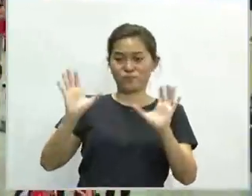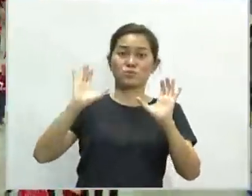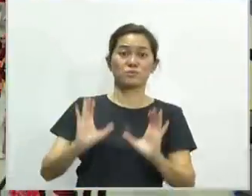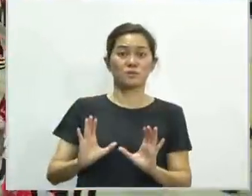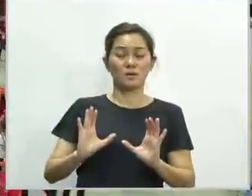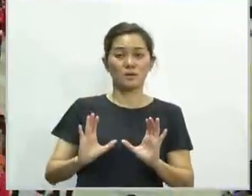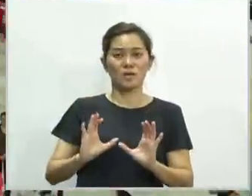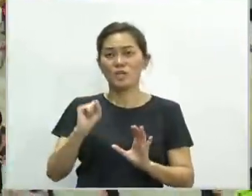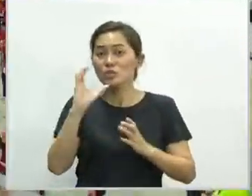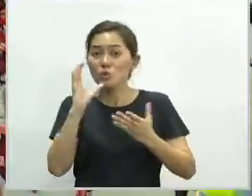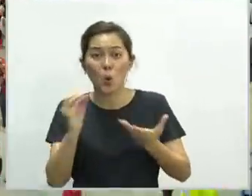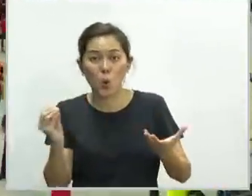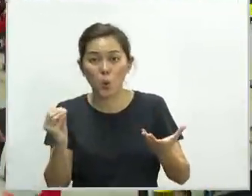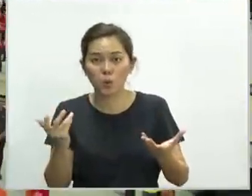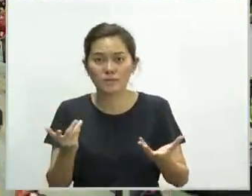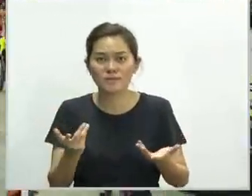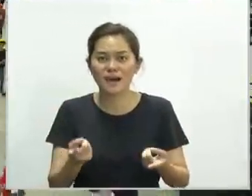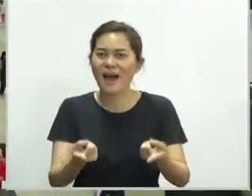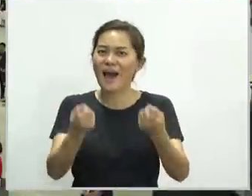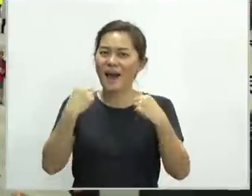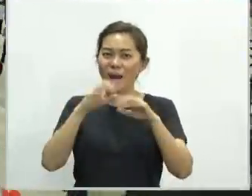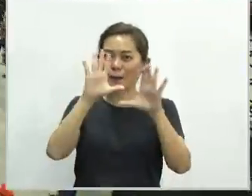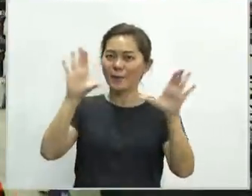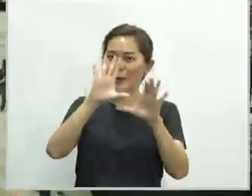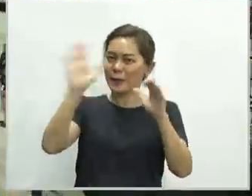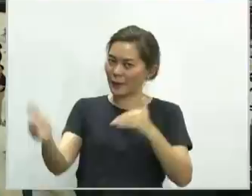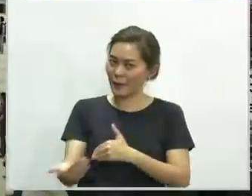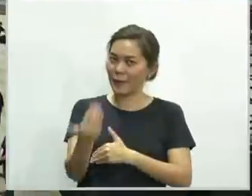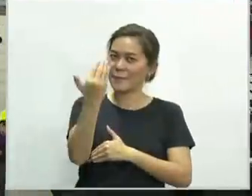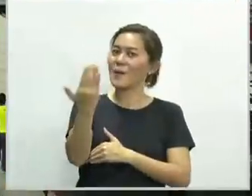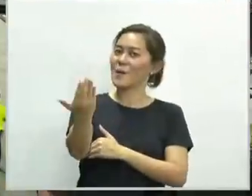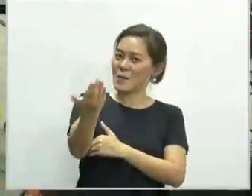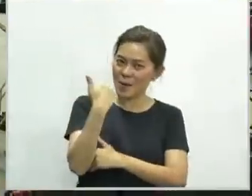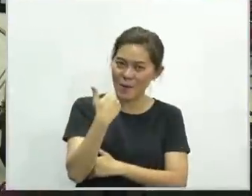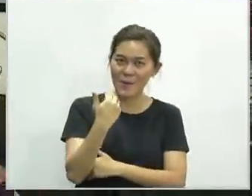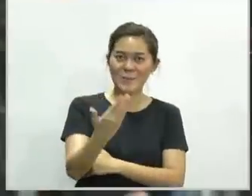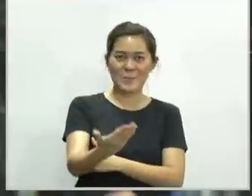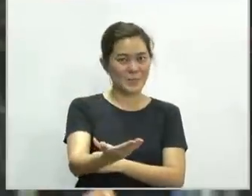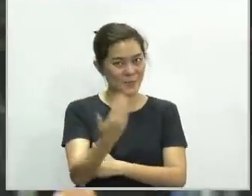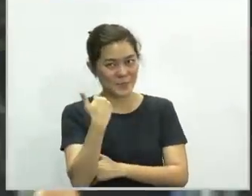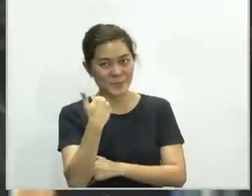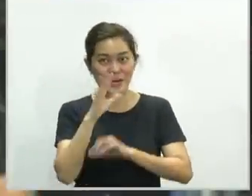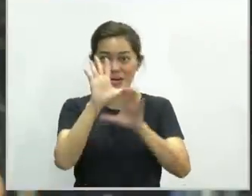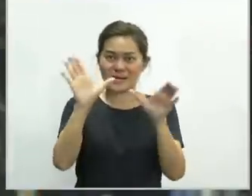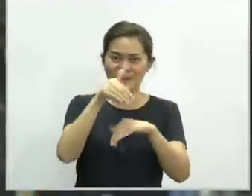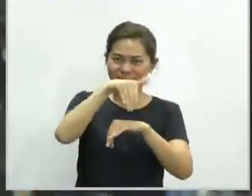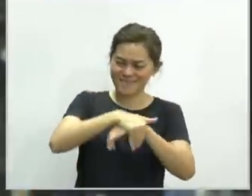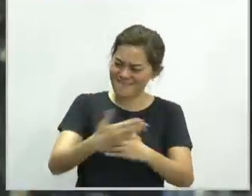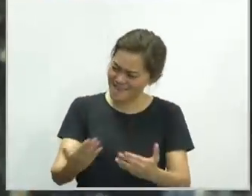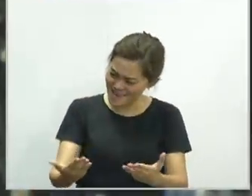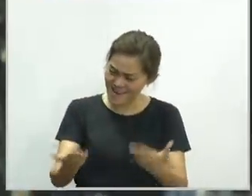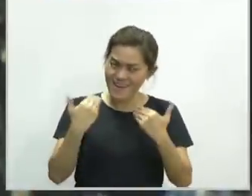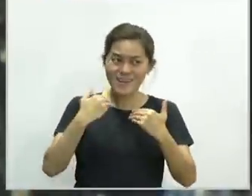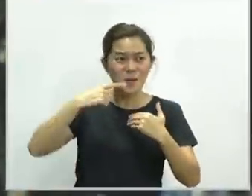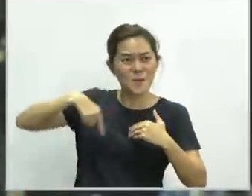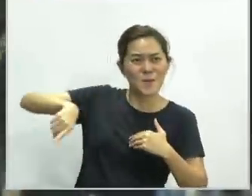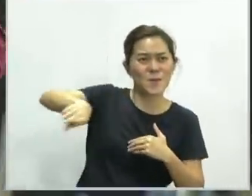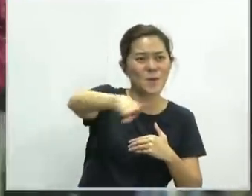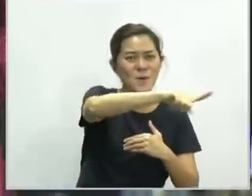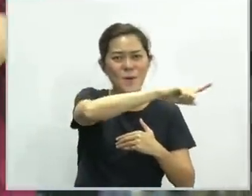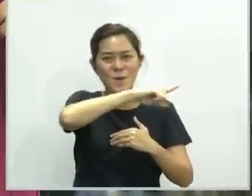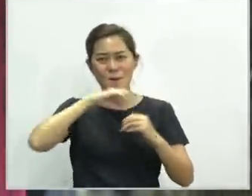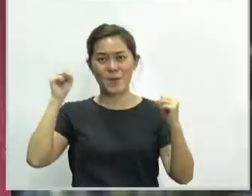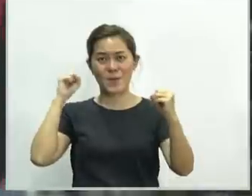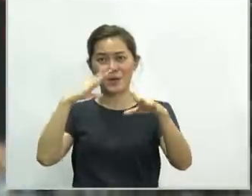So come on Sunday morning. Come on Sunday night. Let's fill the